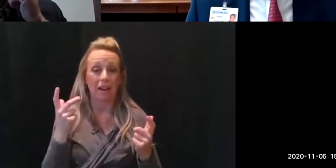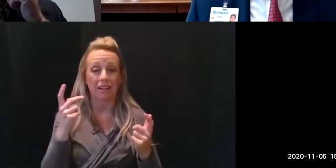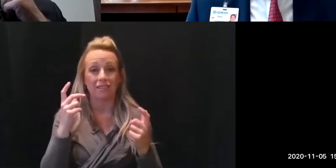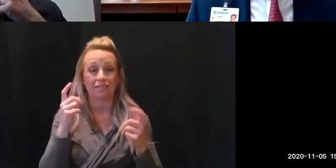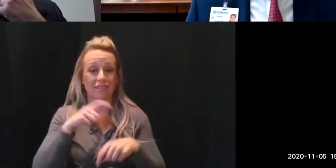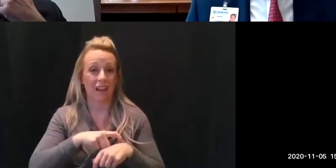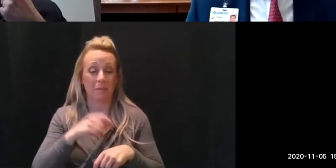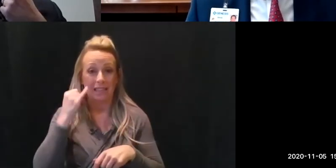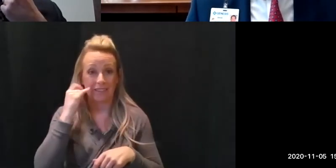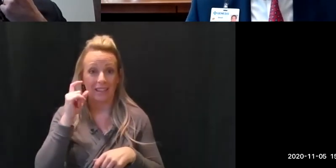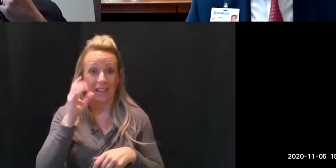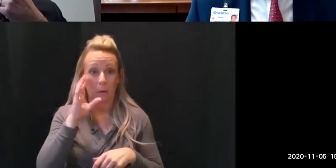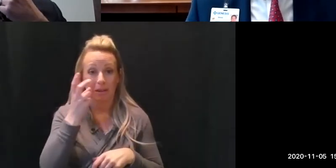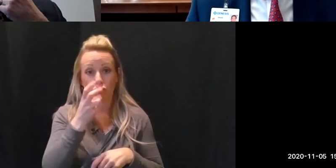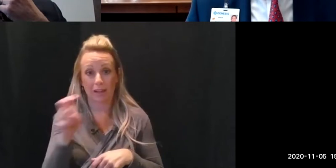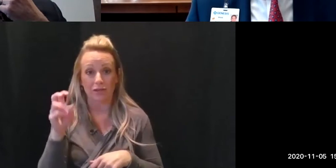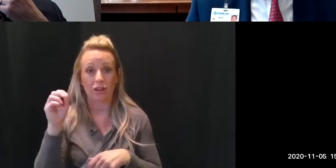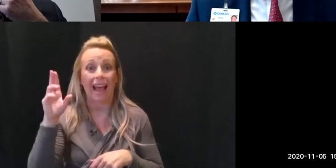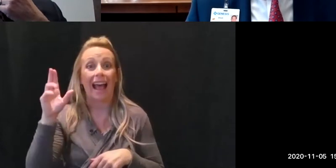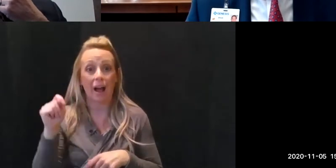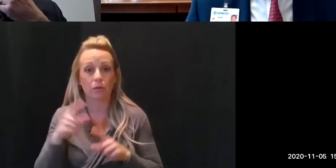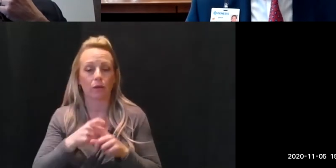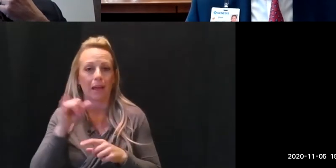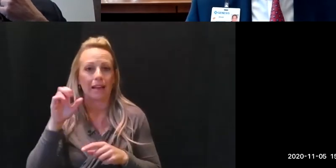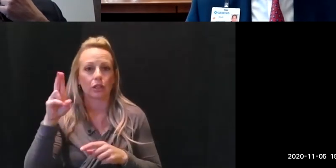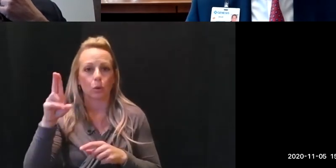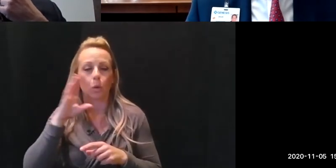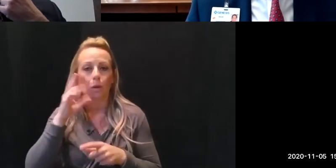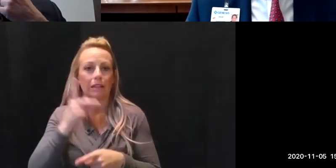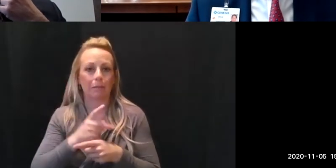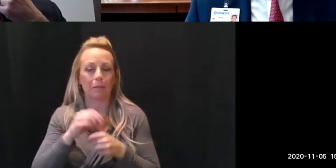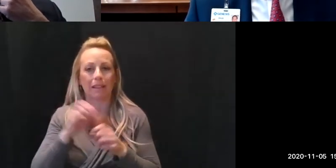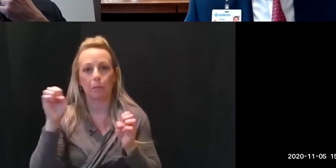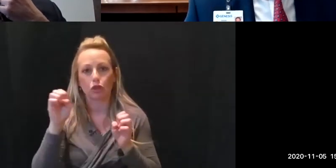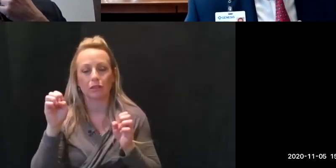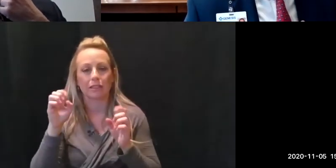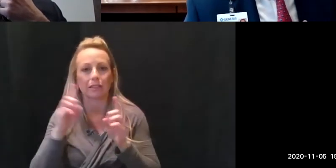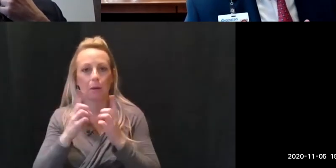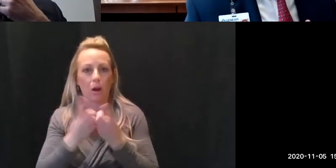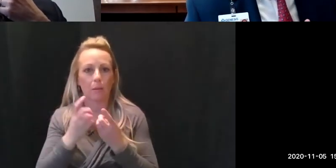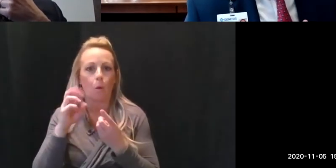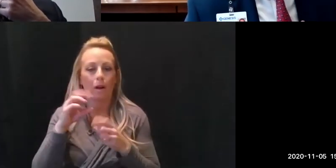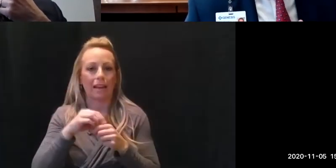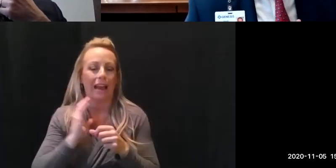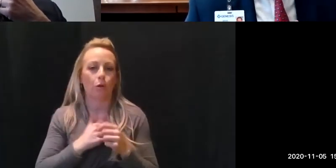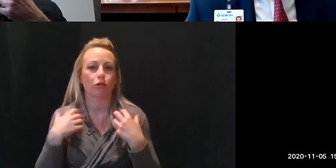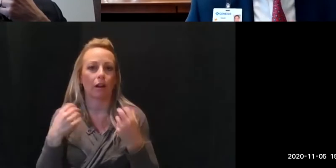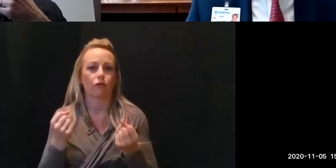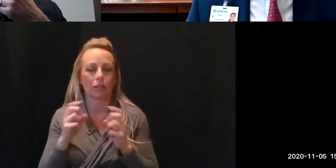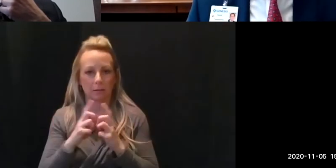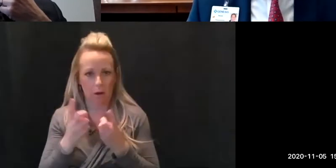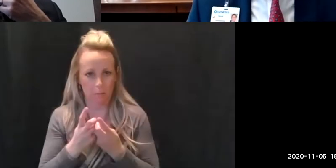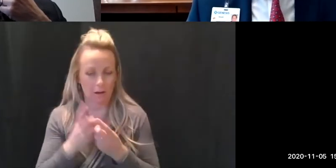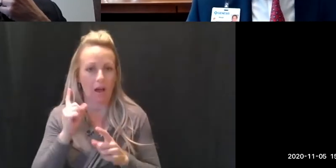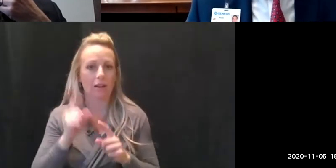of the ICU, we'll hold that patient within the emergency department or within our recovery area until that bed becomes available.